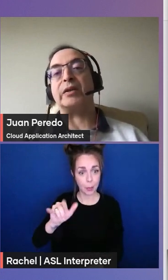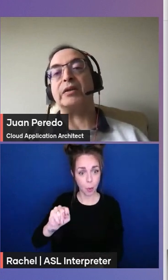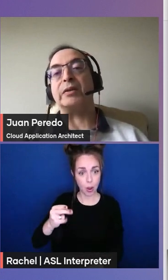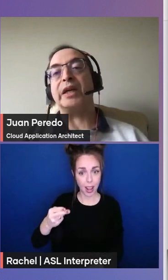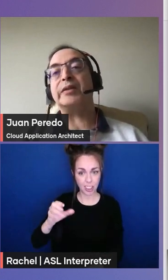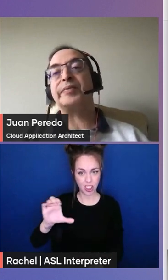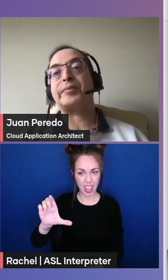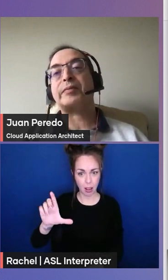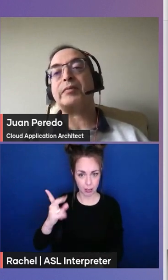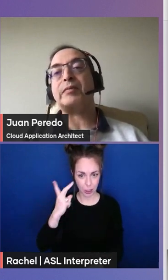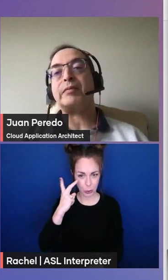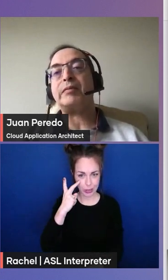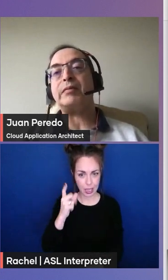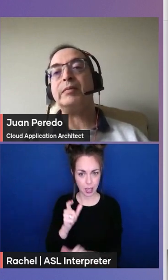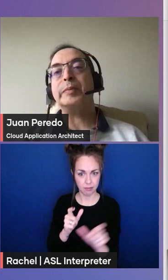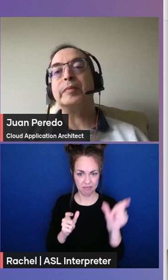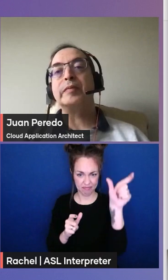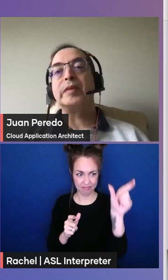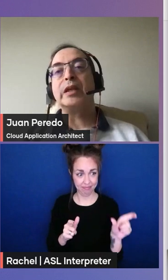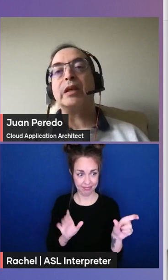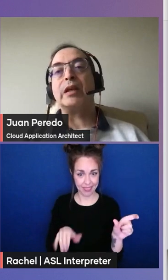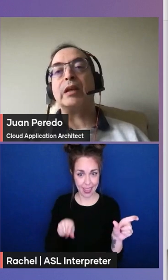here on the right.